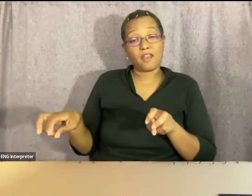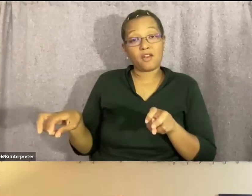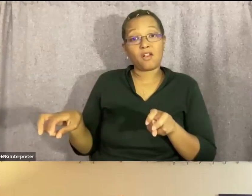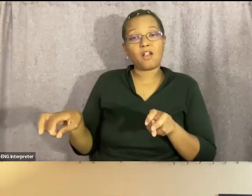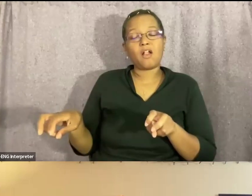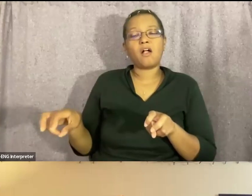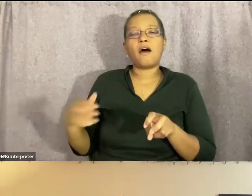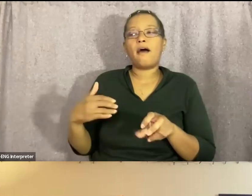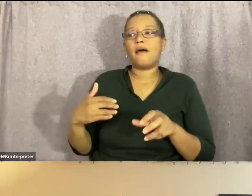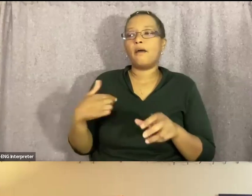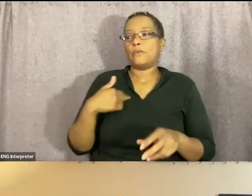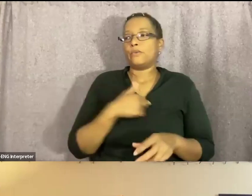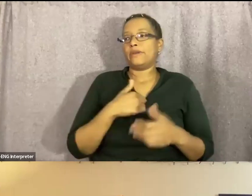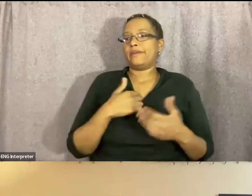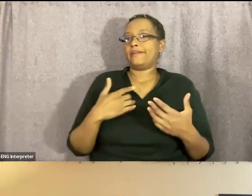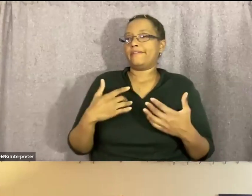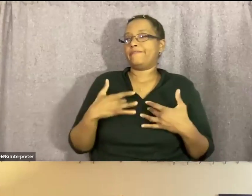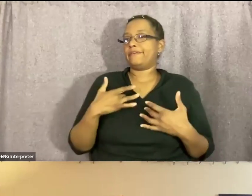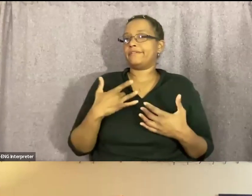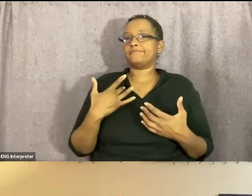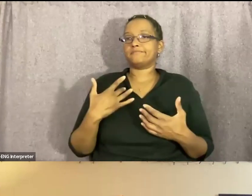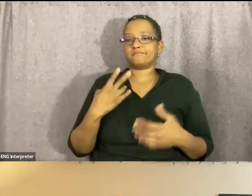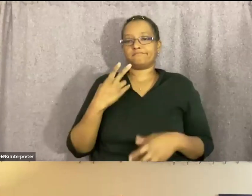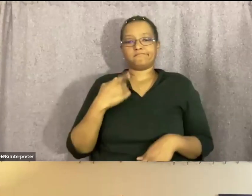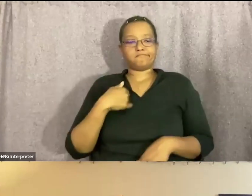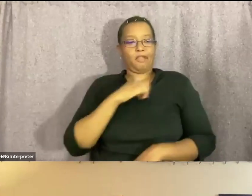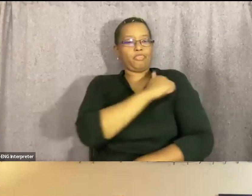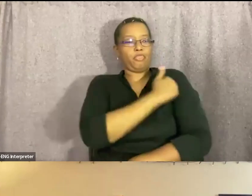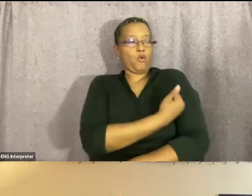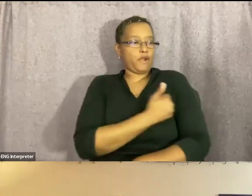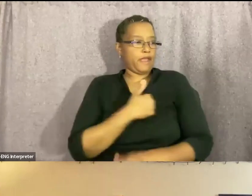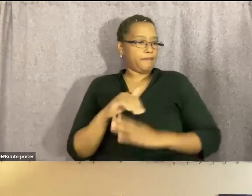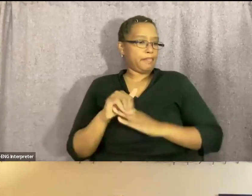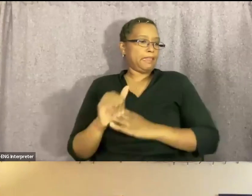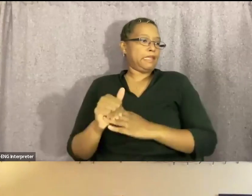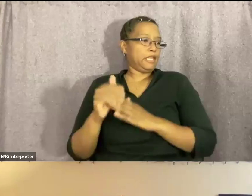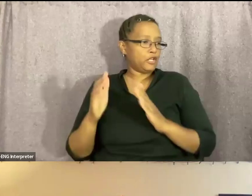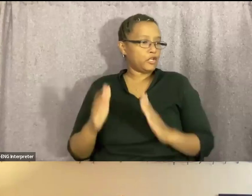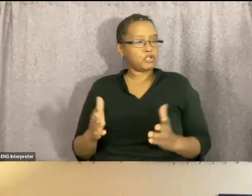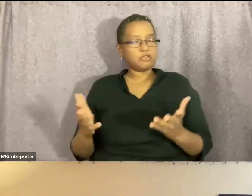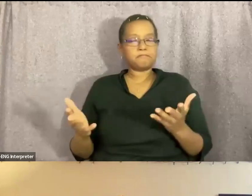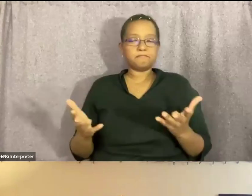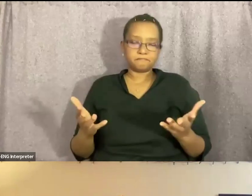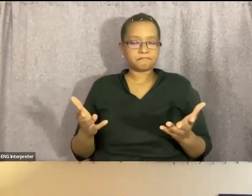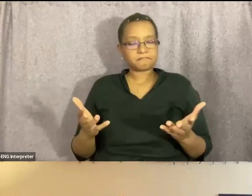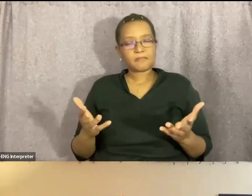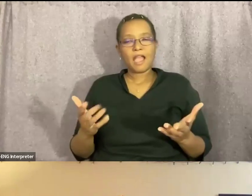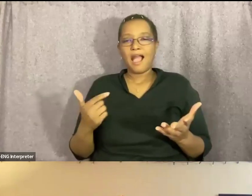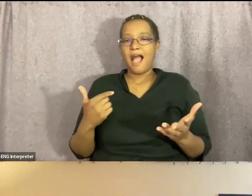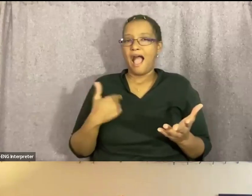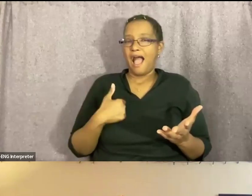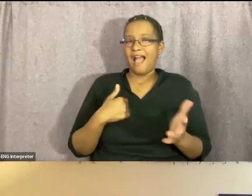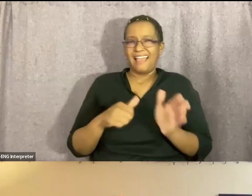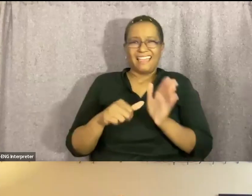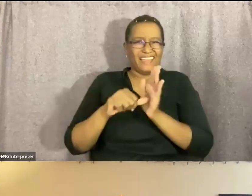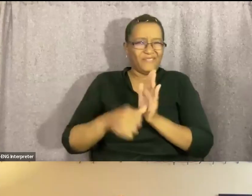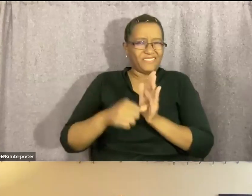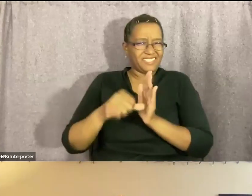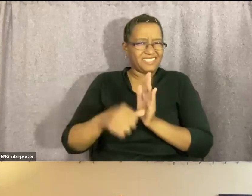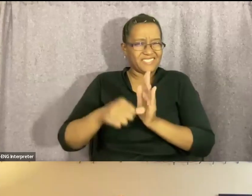sharing the work that I do alongside like the other amazing fellows. Um, and yeah, like feel free to reach